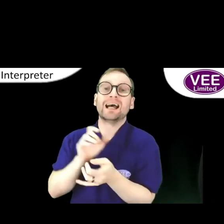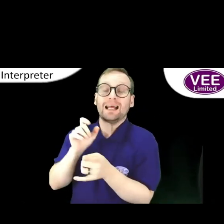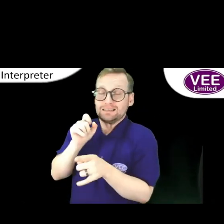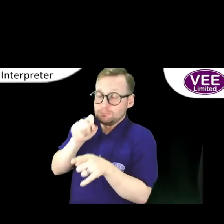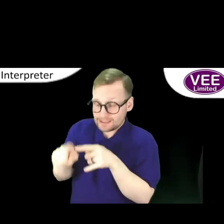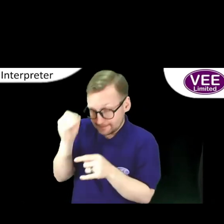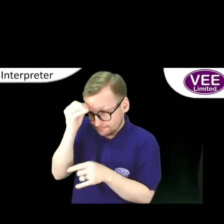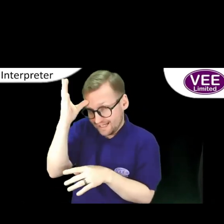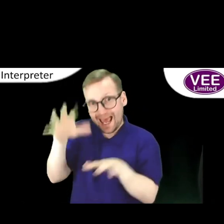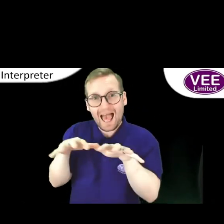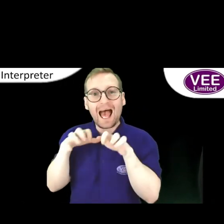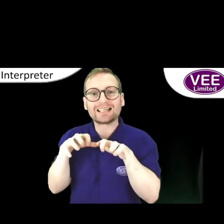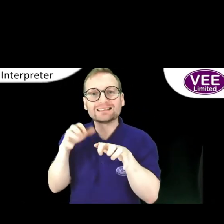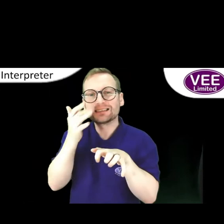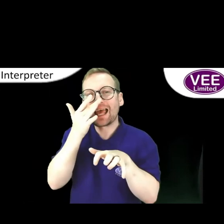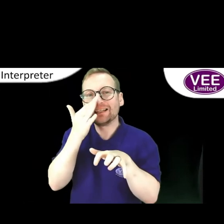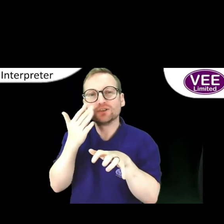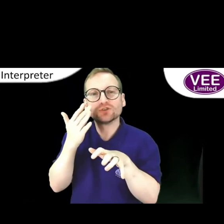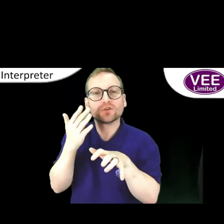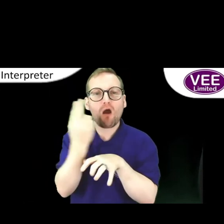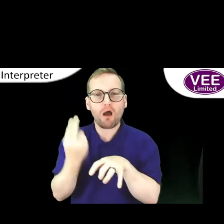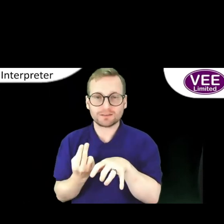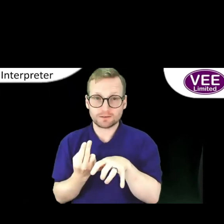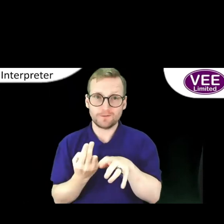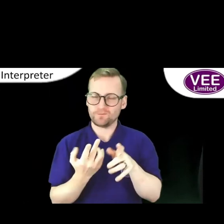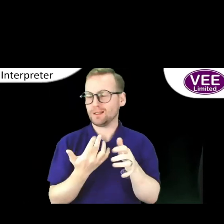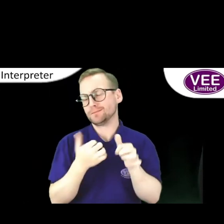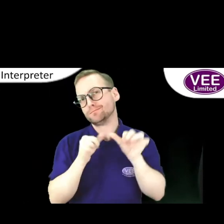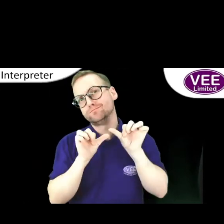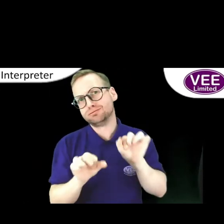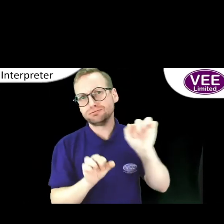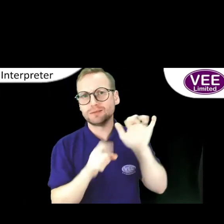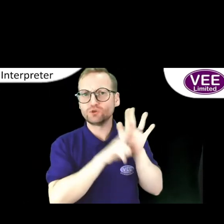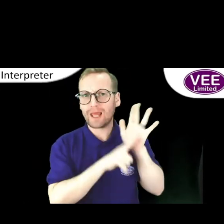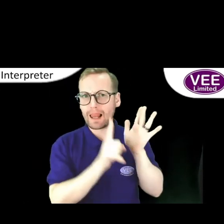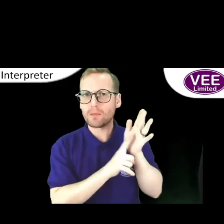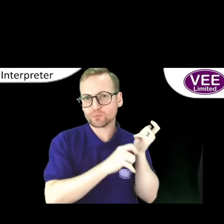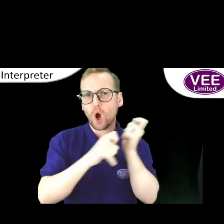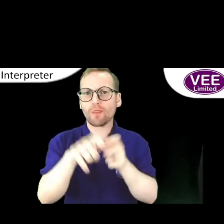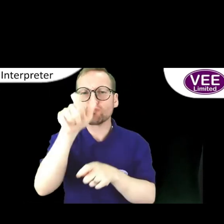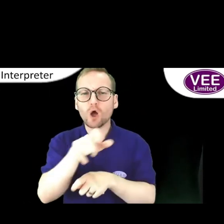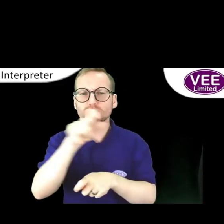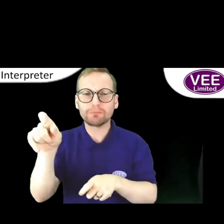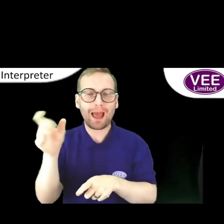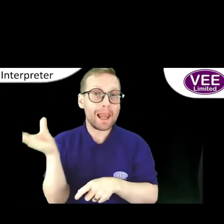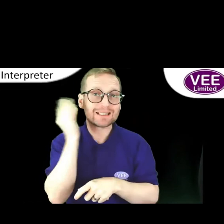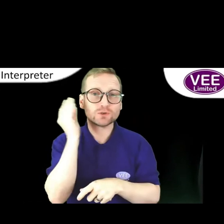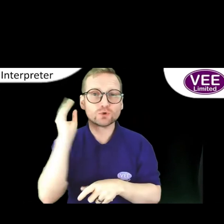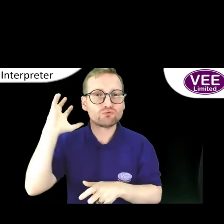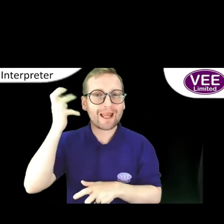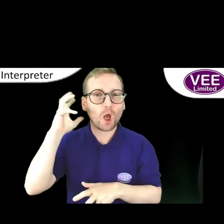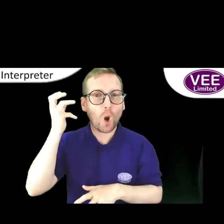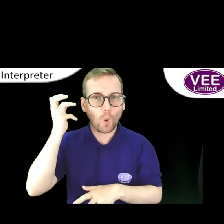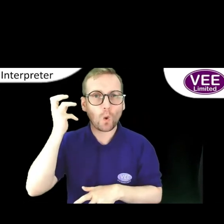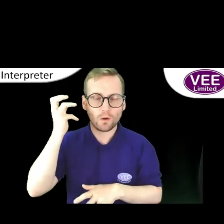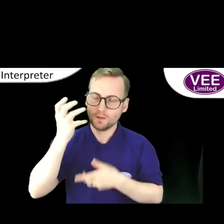art. Jill was instrumental in bringing the Lampedusa Cross to the British Museum, having been personally moved by a radio programme sharing the